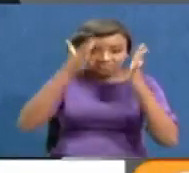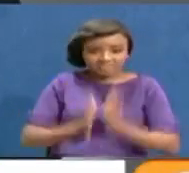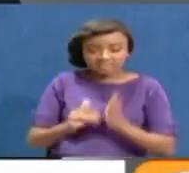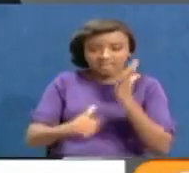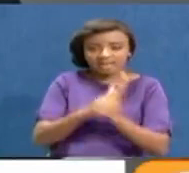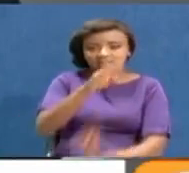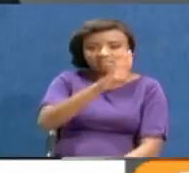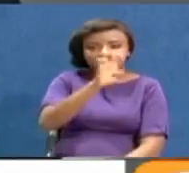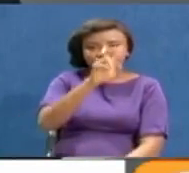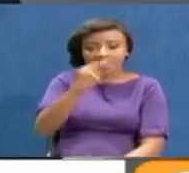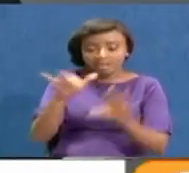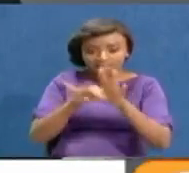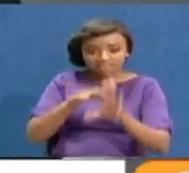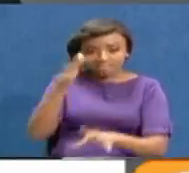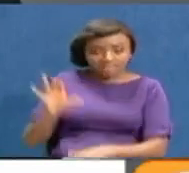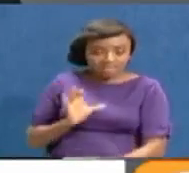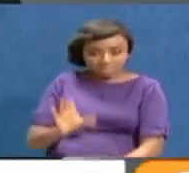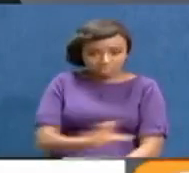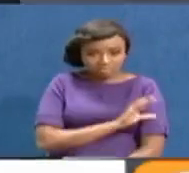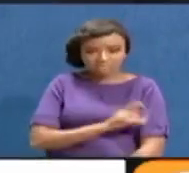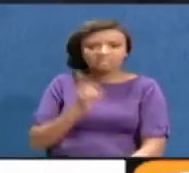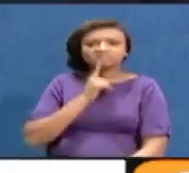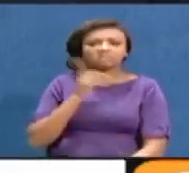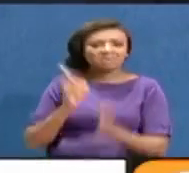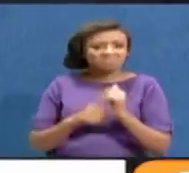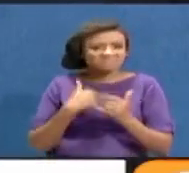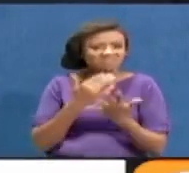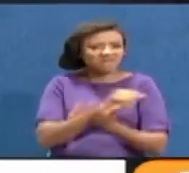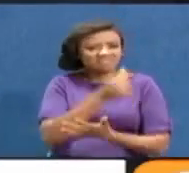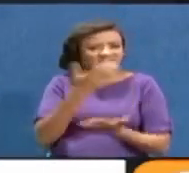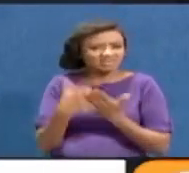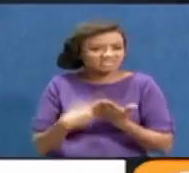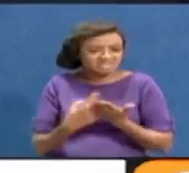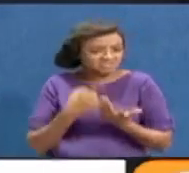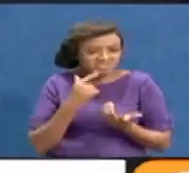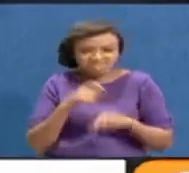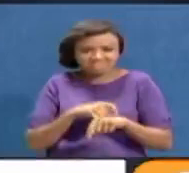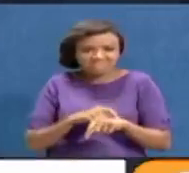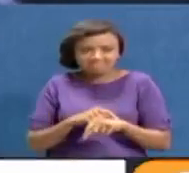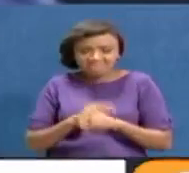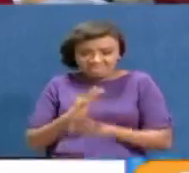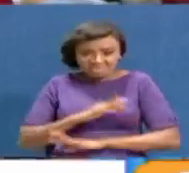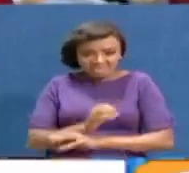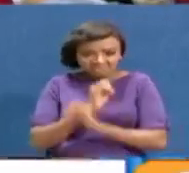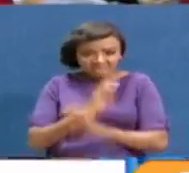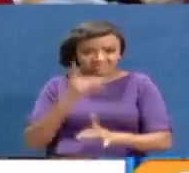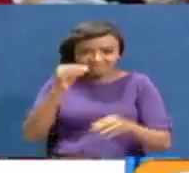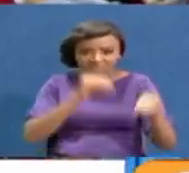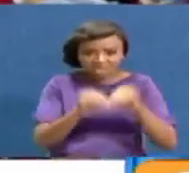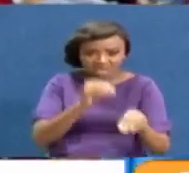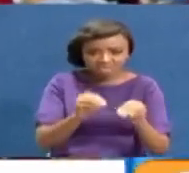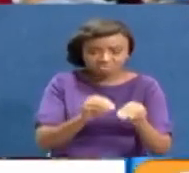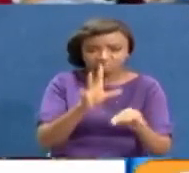Sihanya, a member of the BBI steering committee, downplays claims that there is insufficient time to carry out a referendum owing to